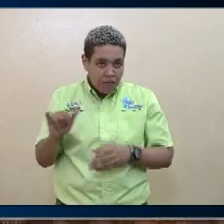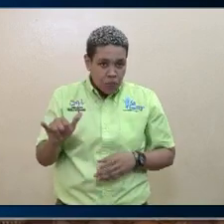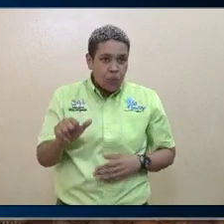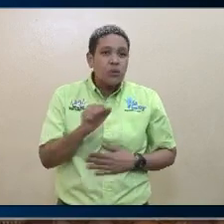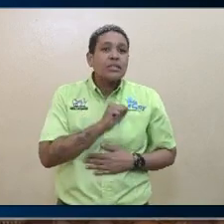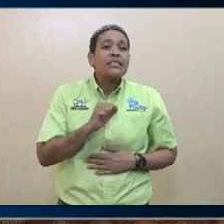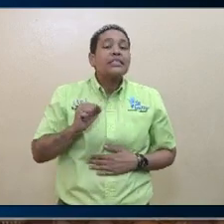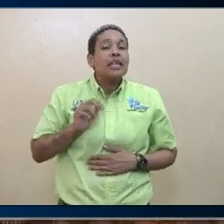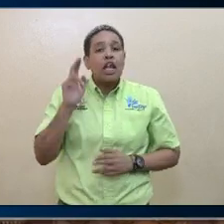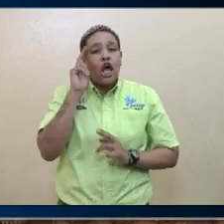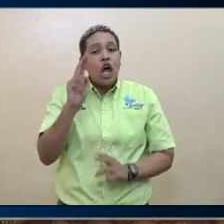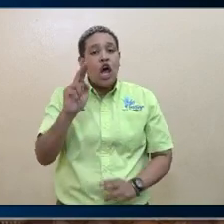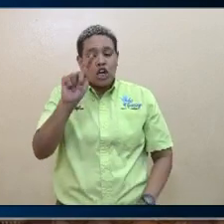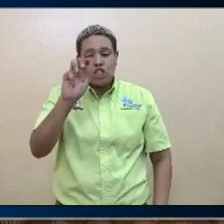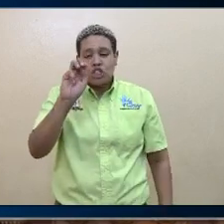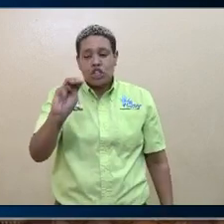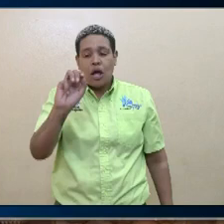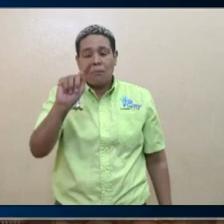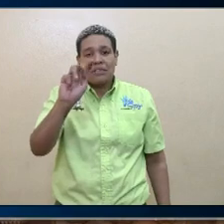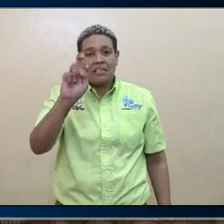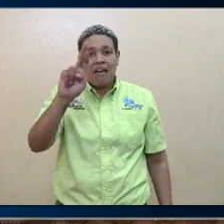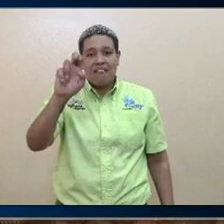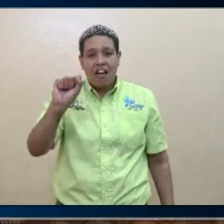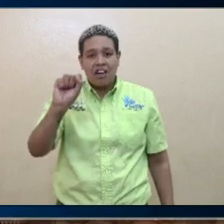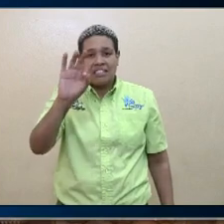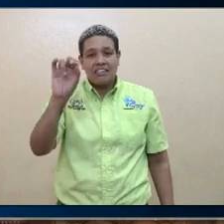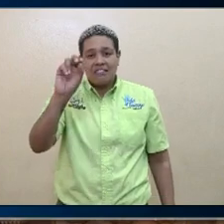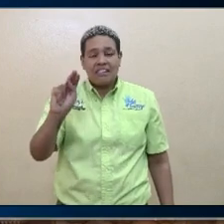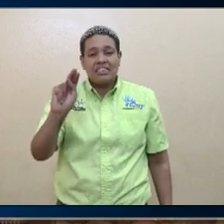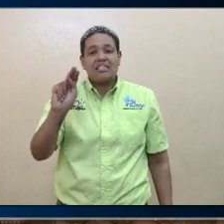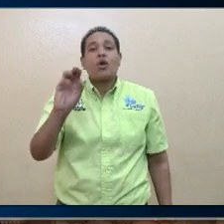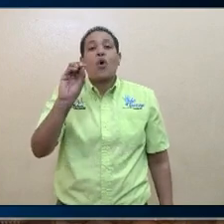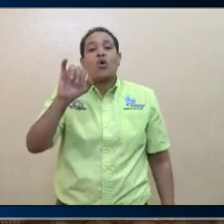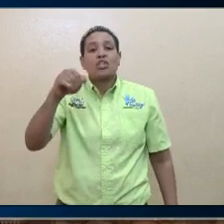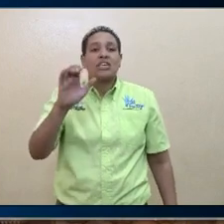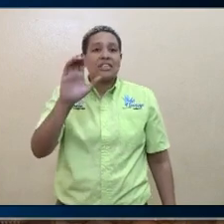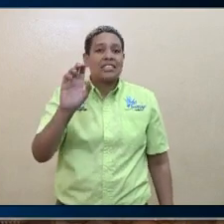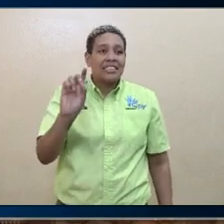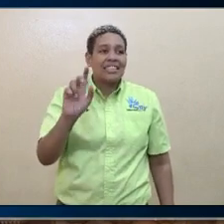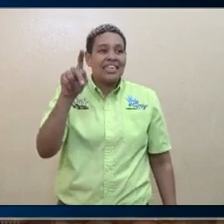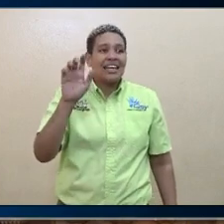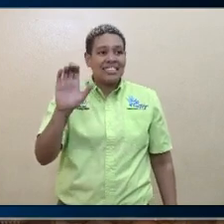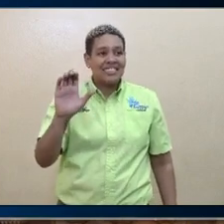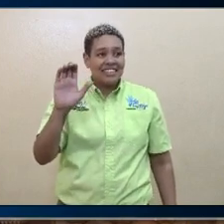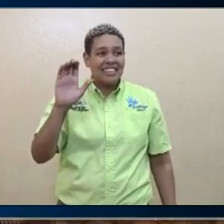Senator, the Honorable Tom Tavares Finson, OJ, CD, KC. I